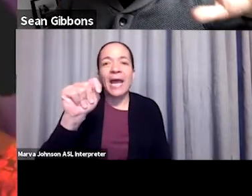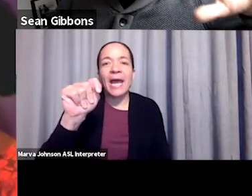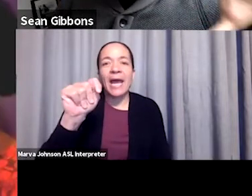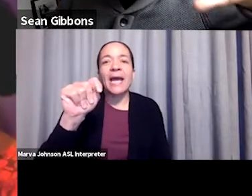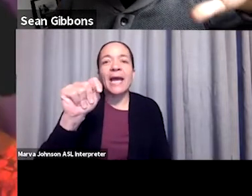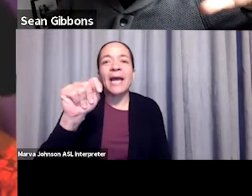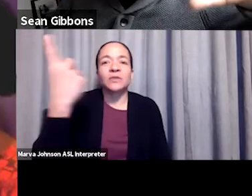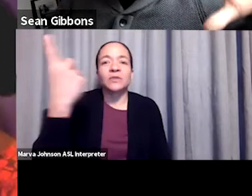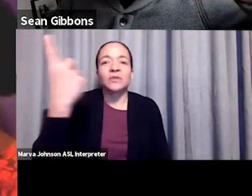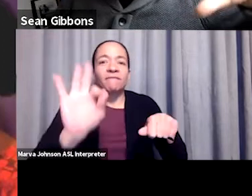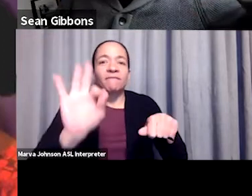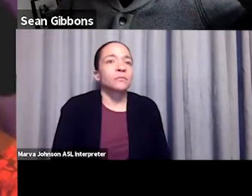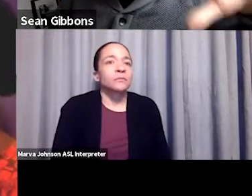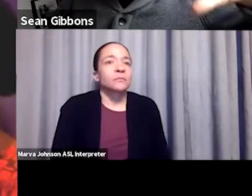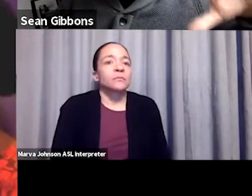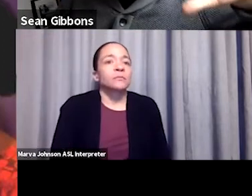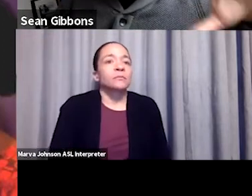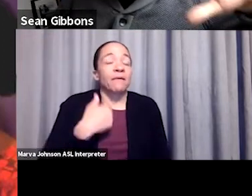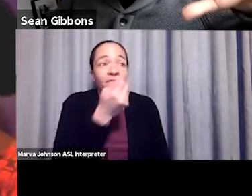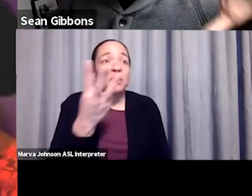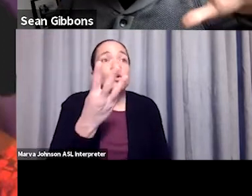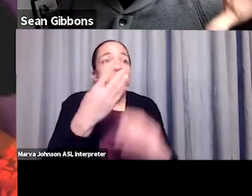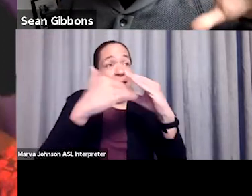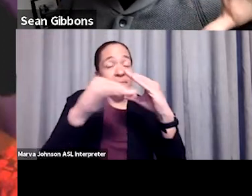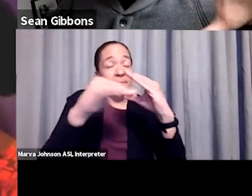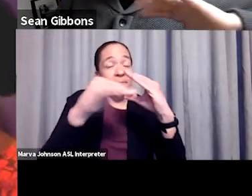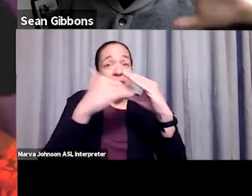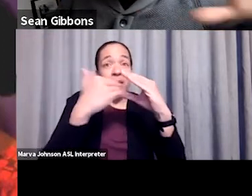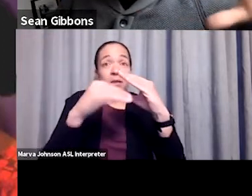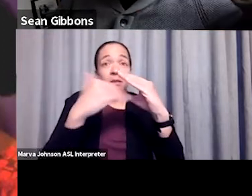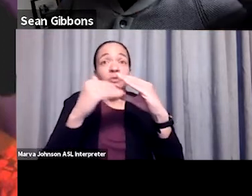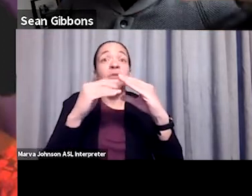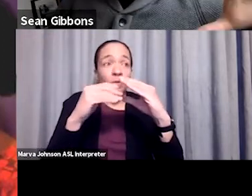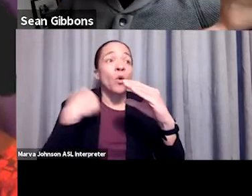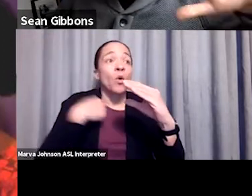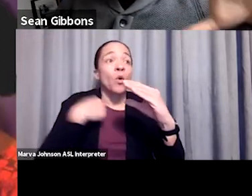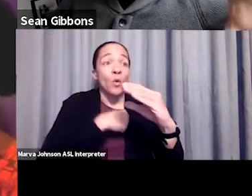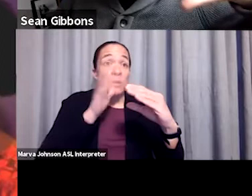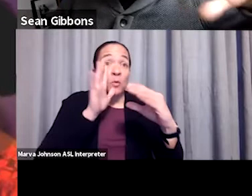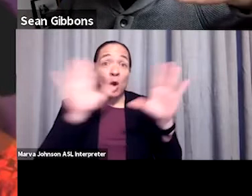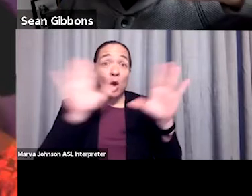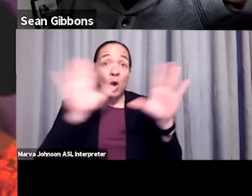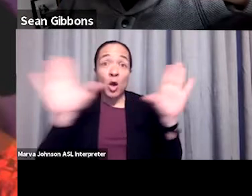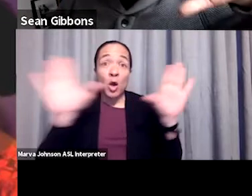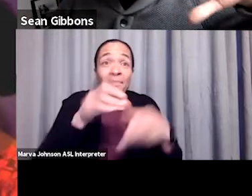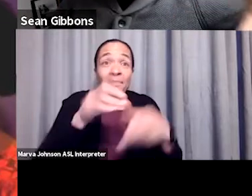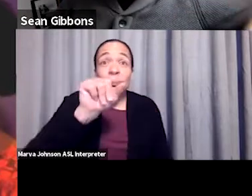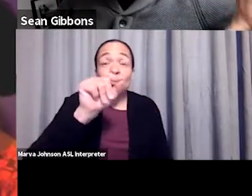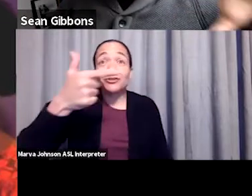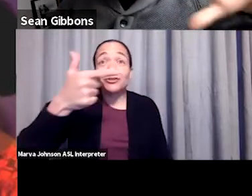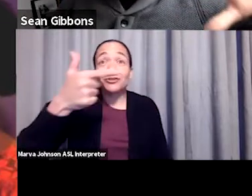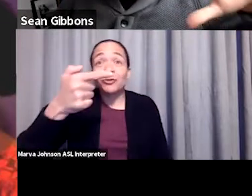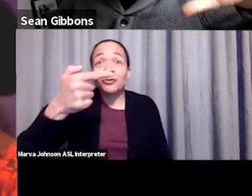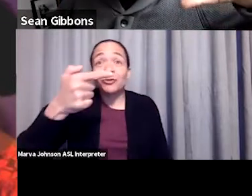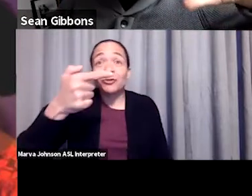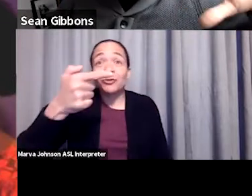tell you, gotten a few emails about this. Is the network going to gather in 2021? Oh, you bet. We are absolutely. We've been planning for this, gosh, even since last year